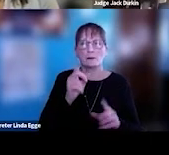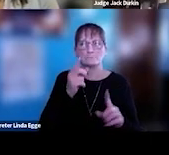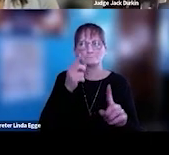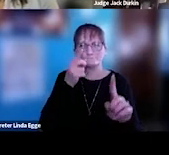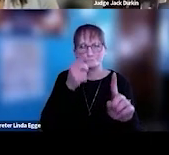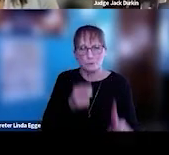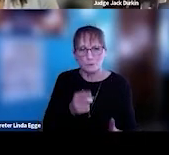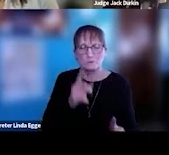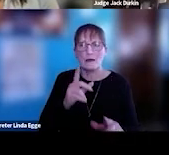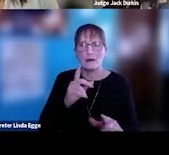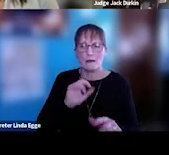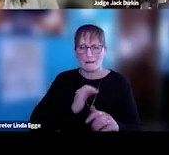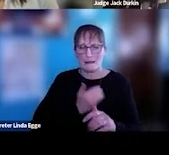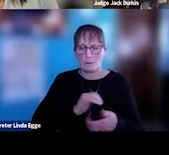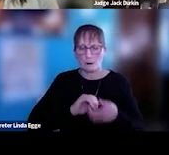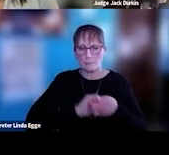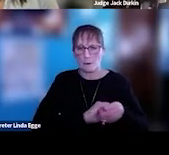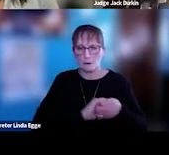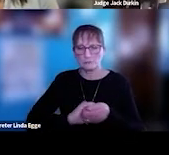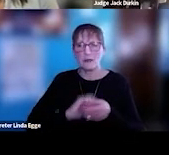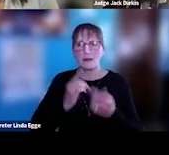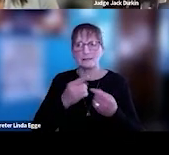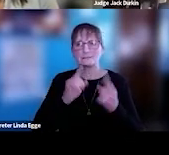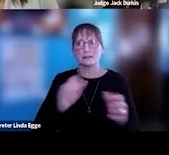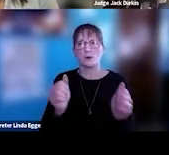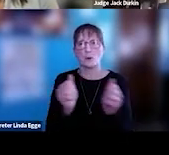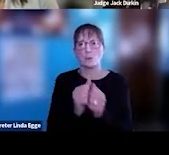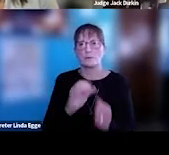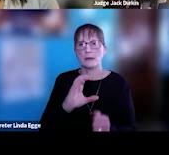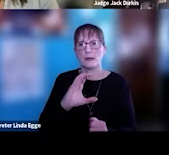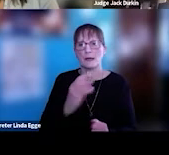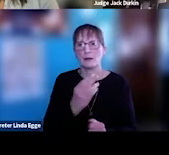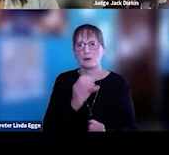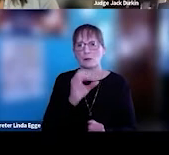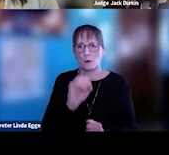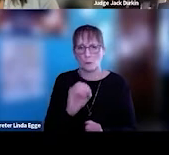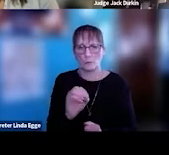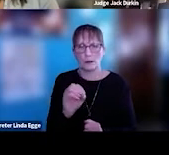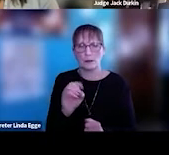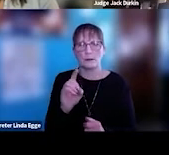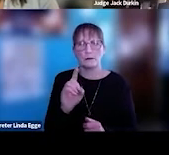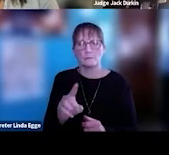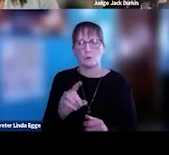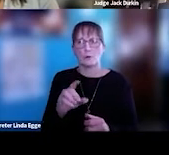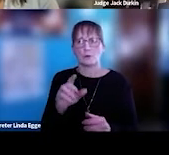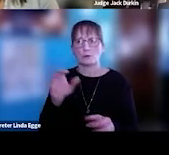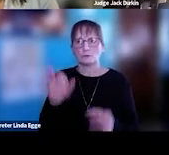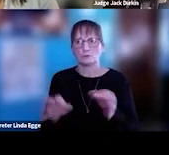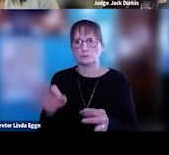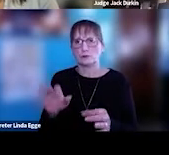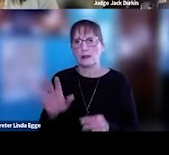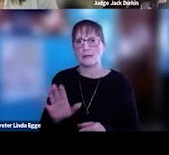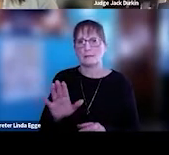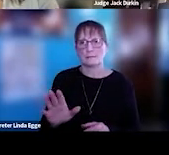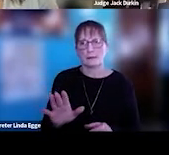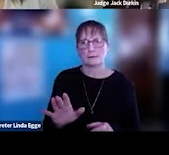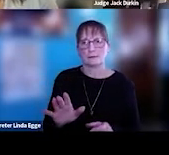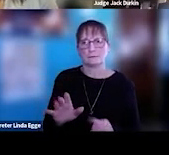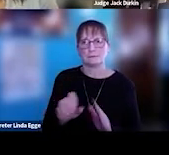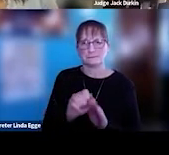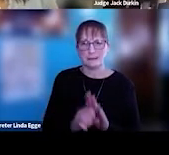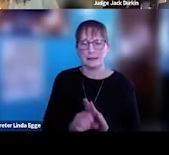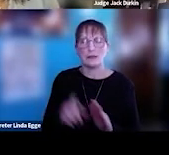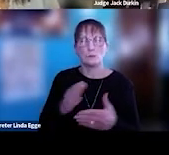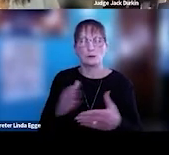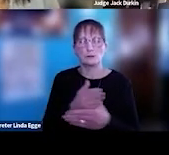highlighting our partnership and their success with ECHO, with Project ECHO for the Judiciary in their state. And so we're gonna share that video